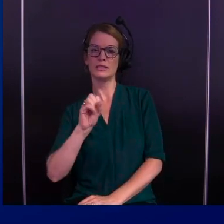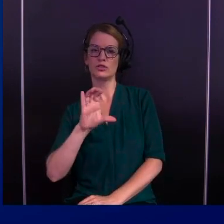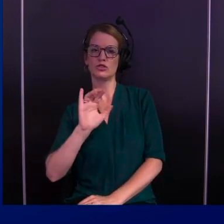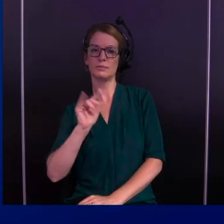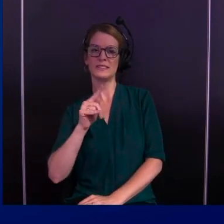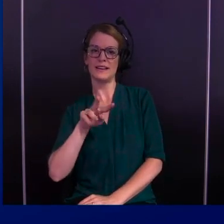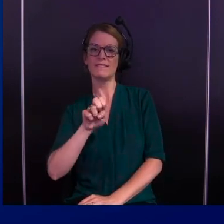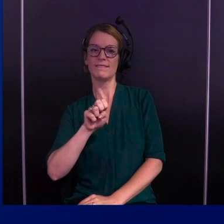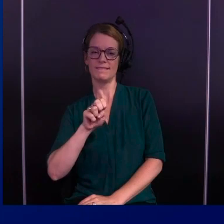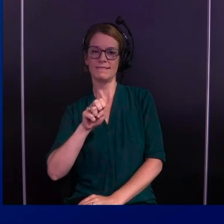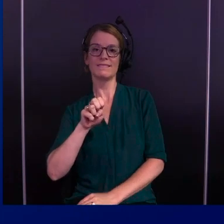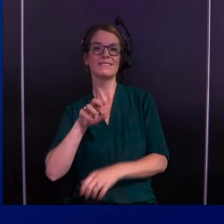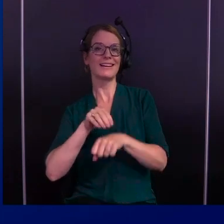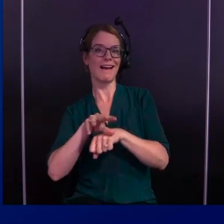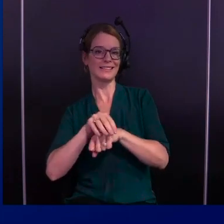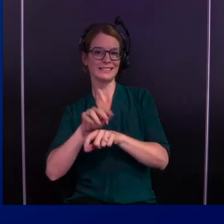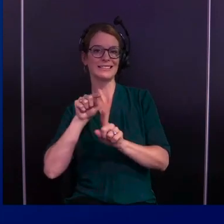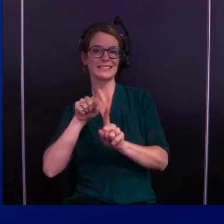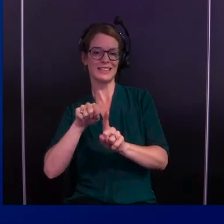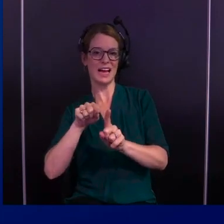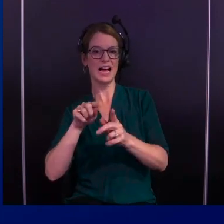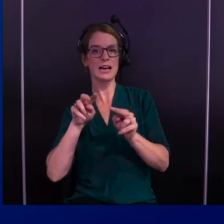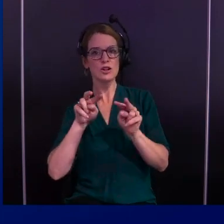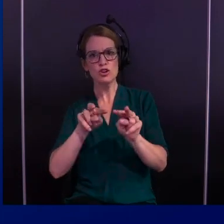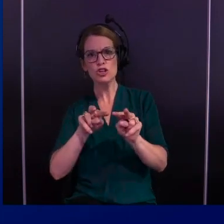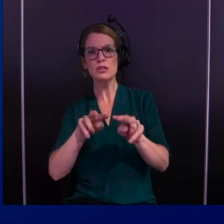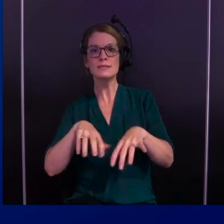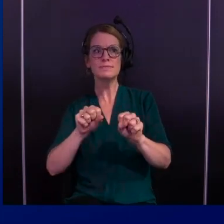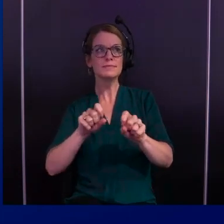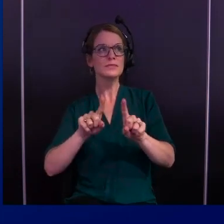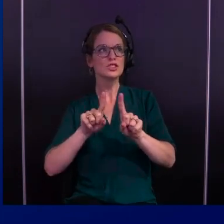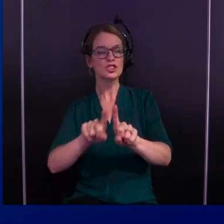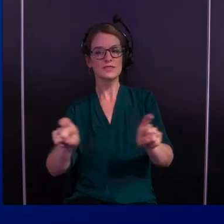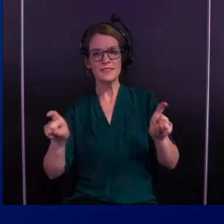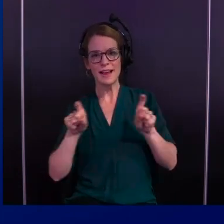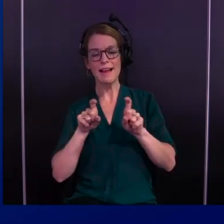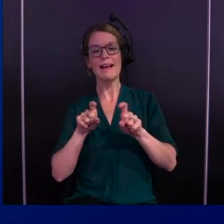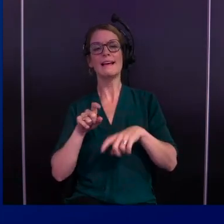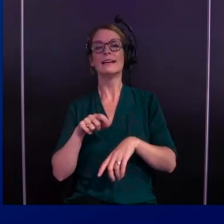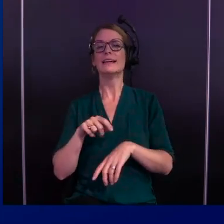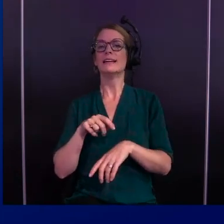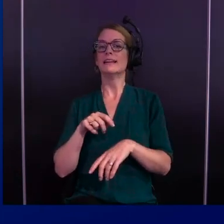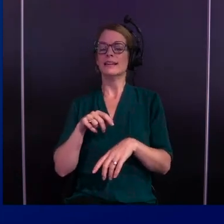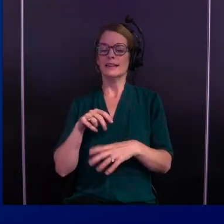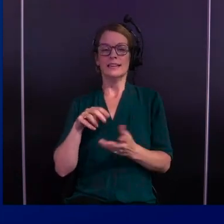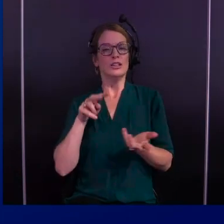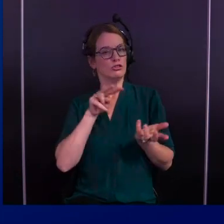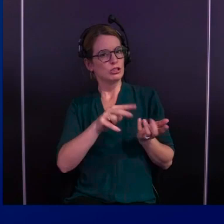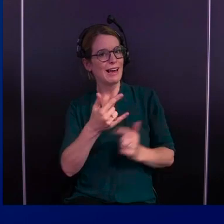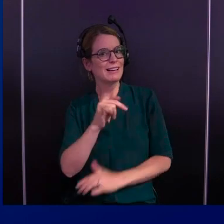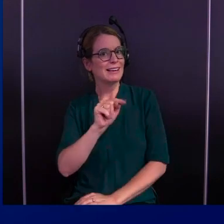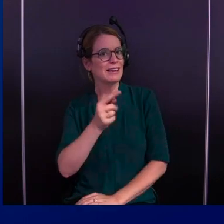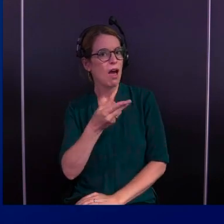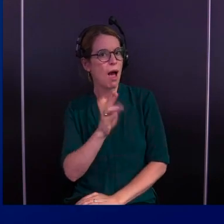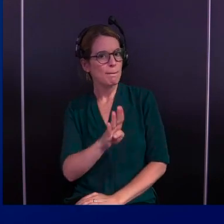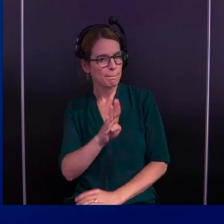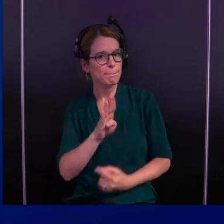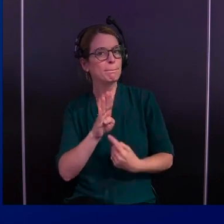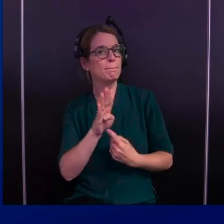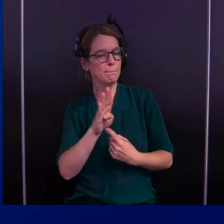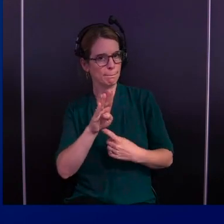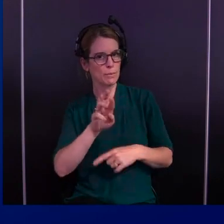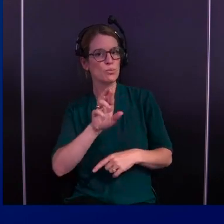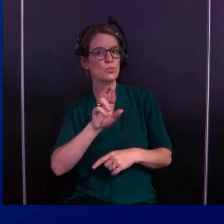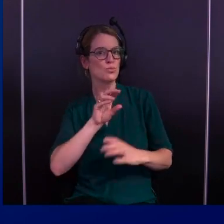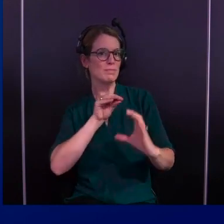site. Do the survey if you can. Give us some feedback. Go ahead and go to our GitHub repo, download the easy setup template,